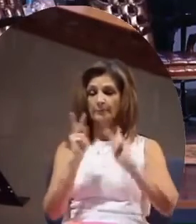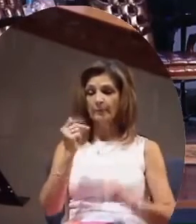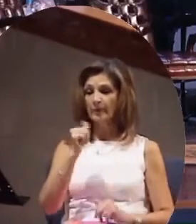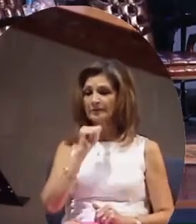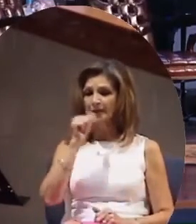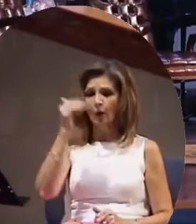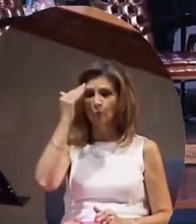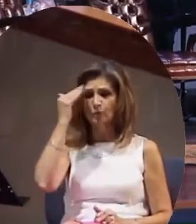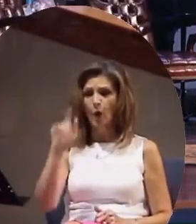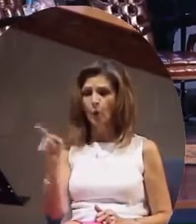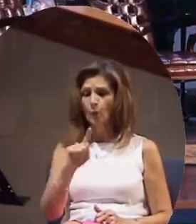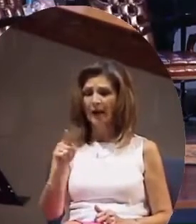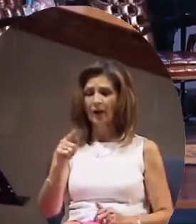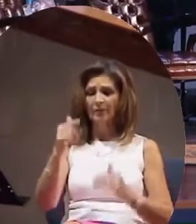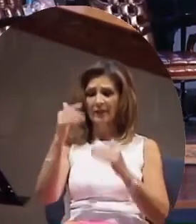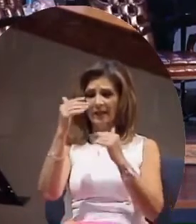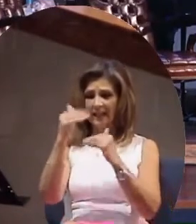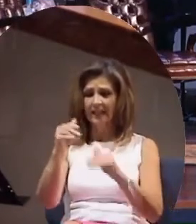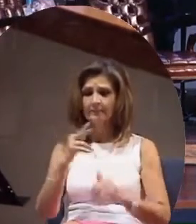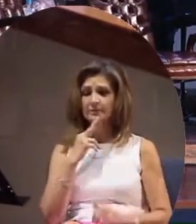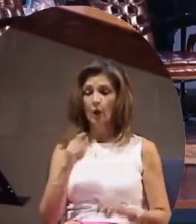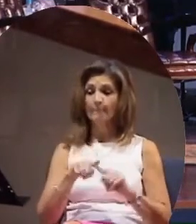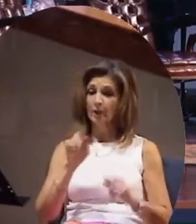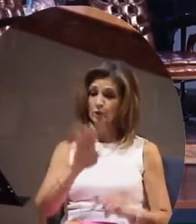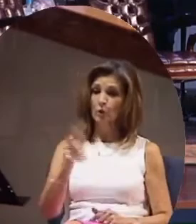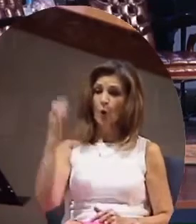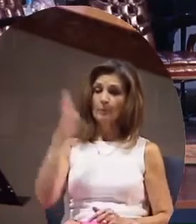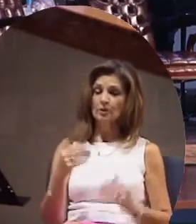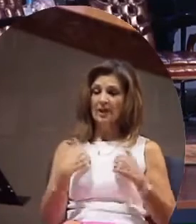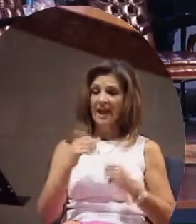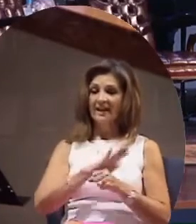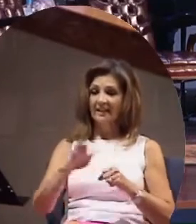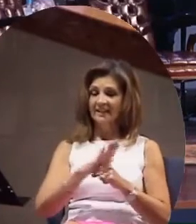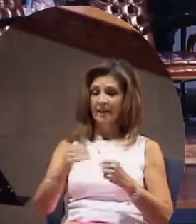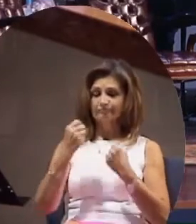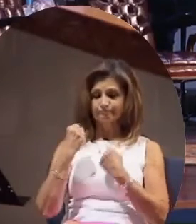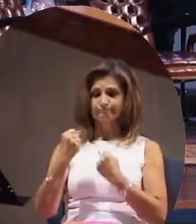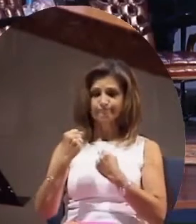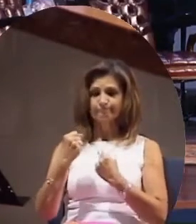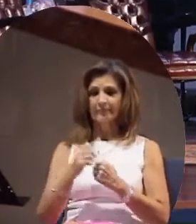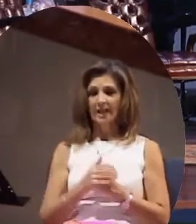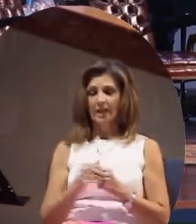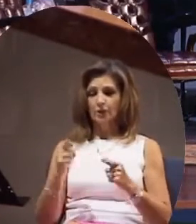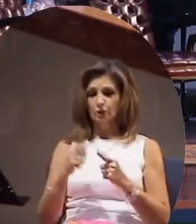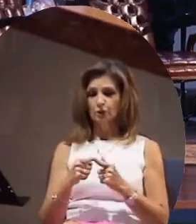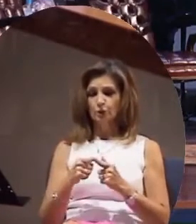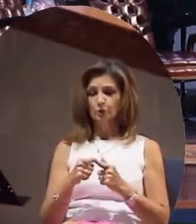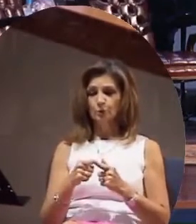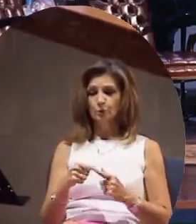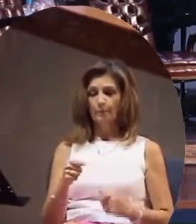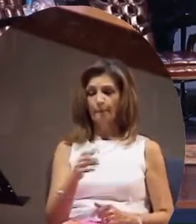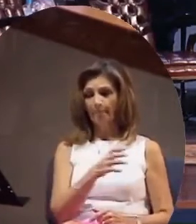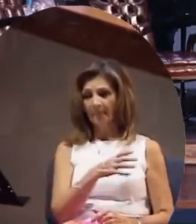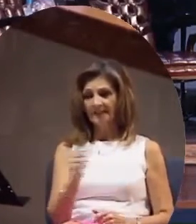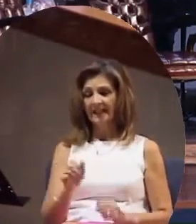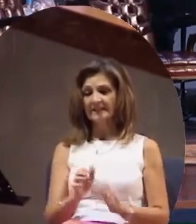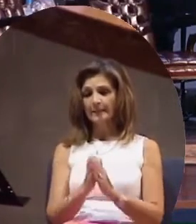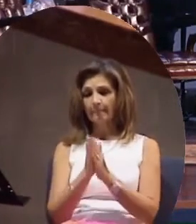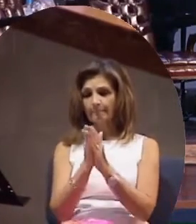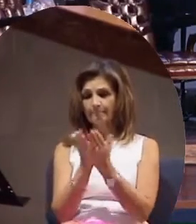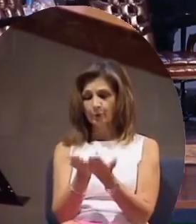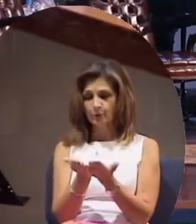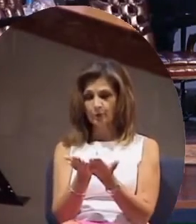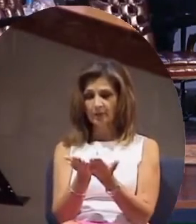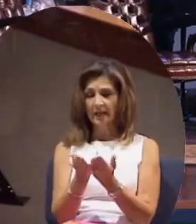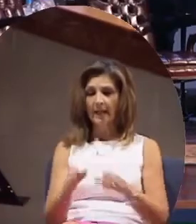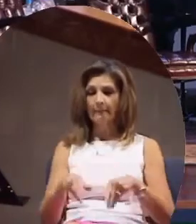nowhere. They don't even know where the boundaries are. But your preacher's got enough backbone, amen, to keep the kudzu and the weeds put